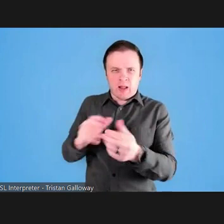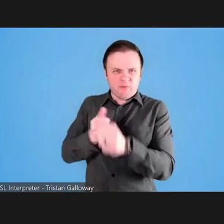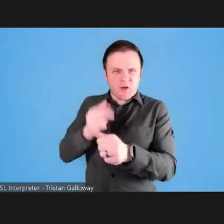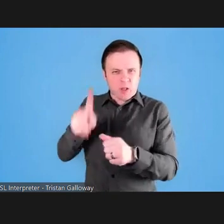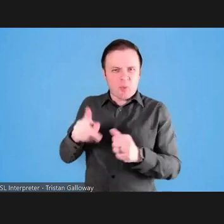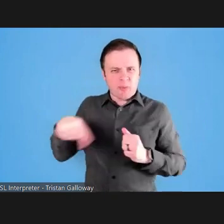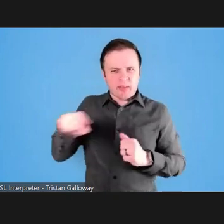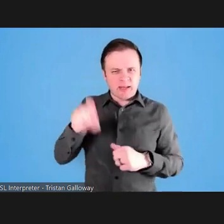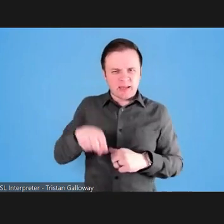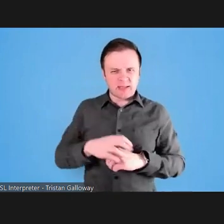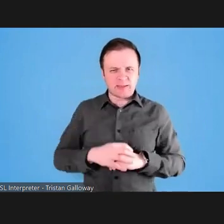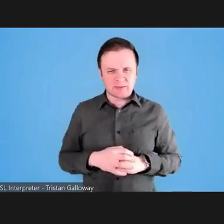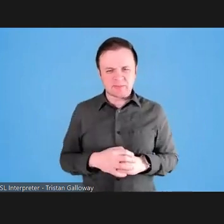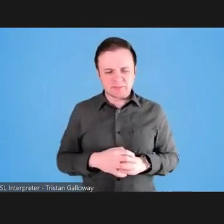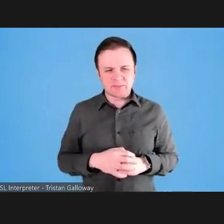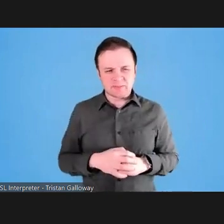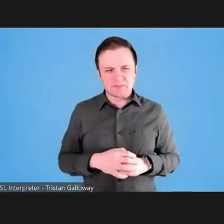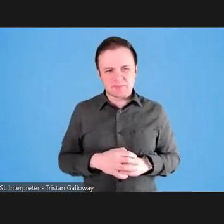need.